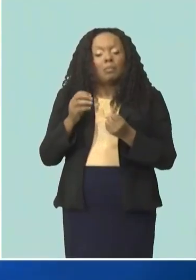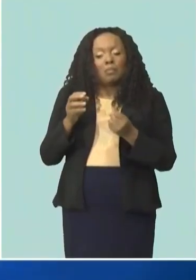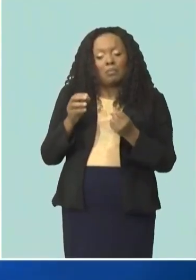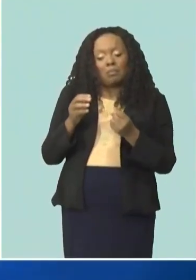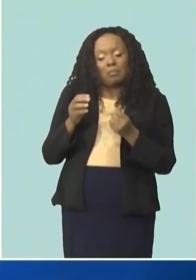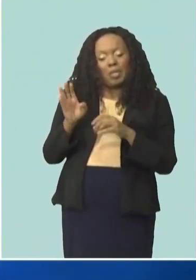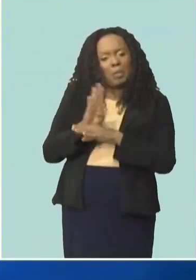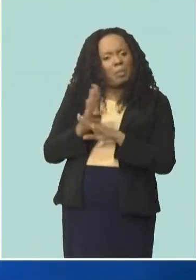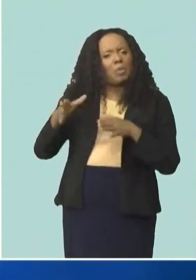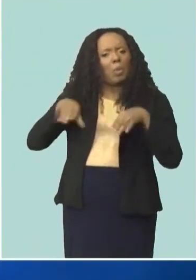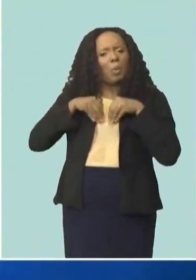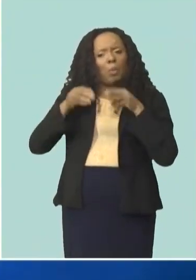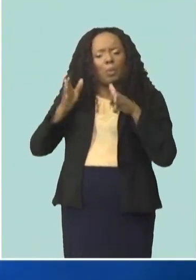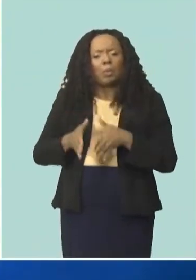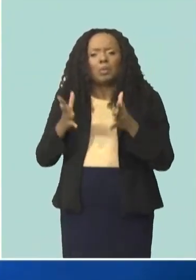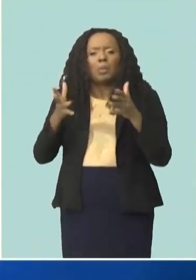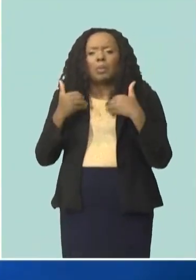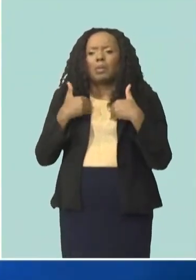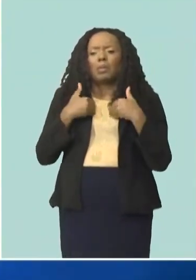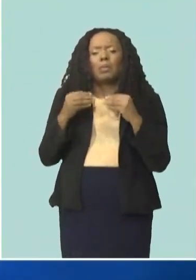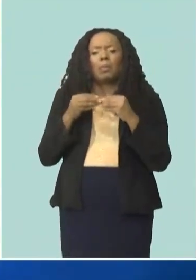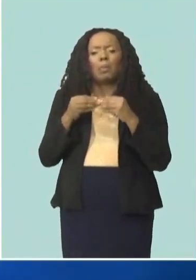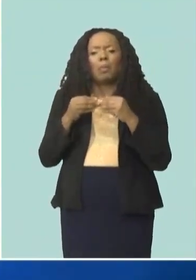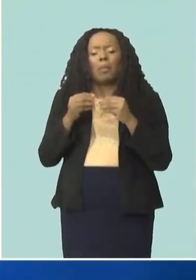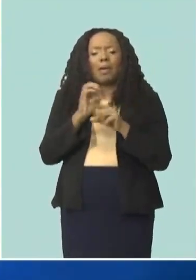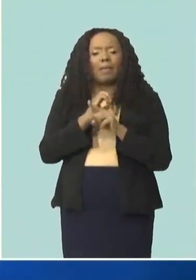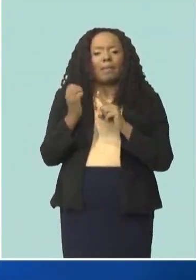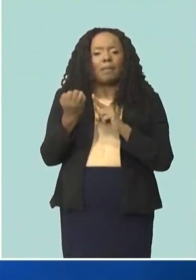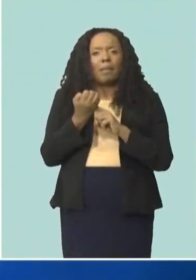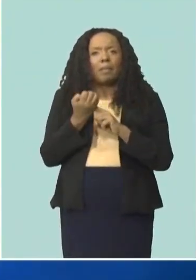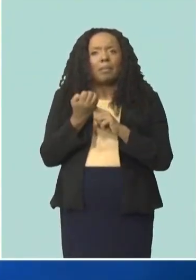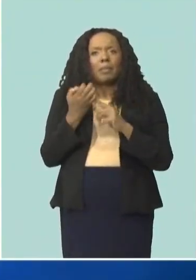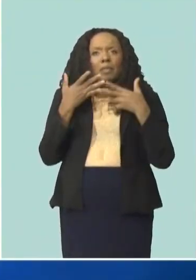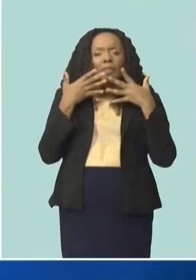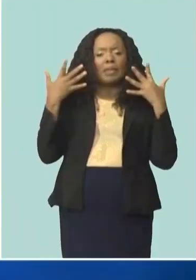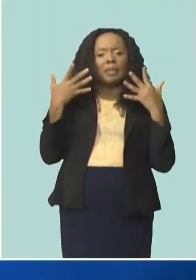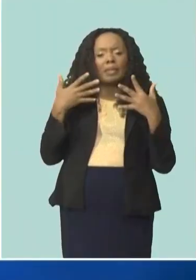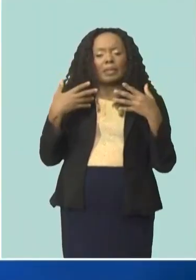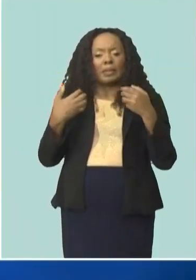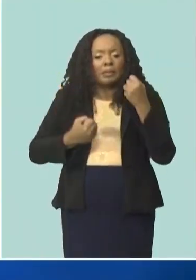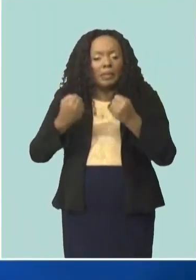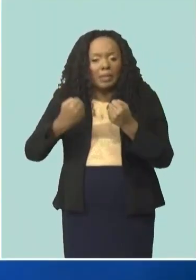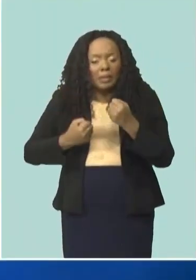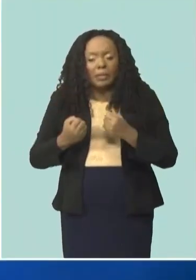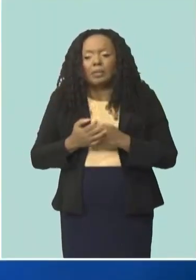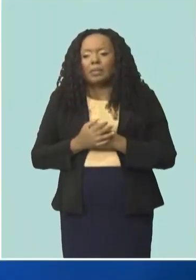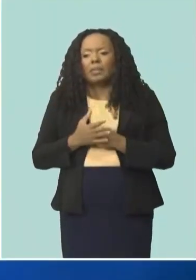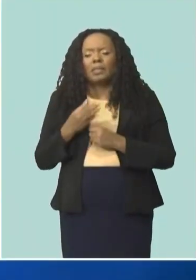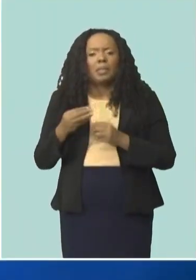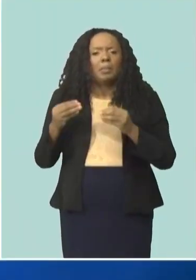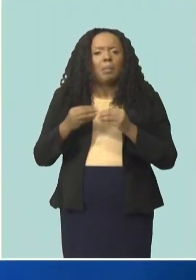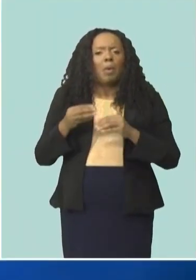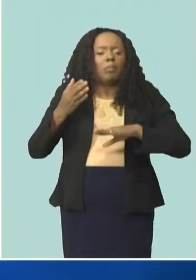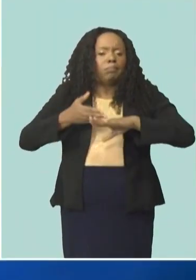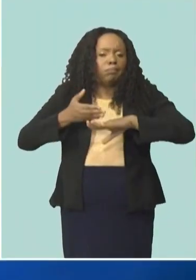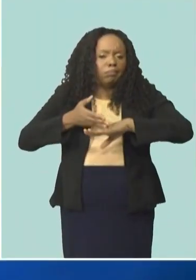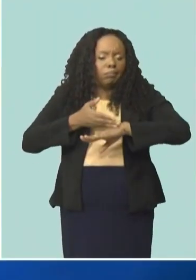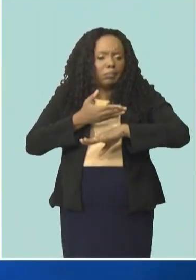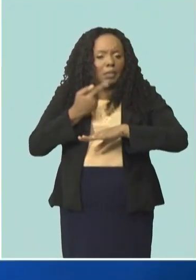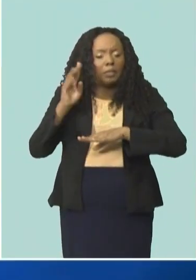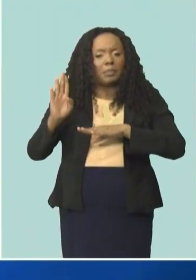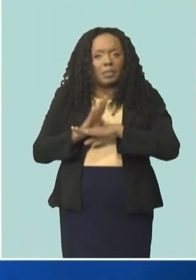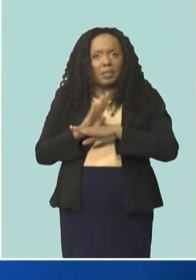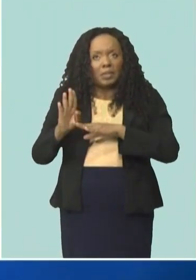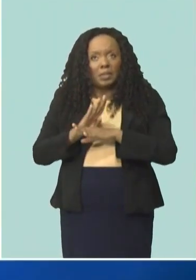and the continued viability of the sector. This issue is now of the utmost importance, and the BHCA will be engaging the